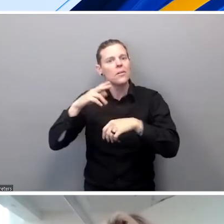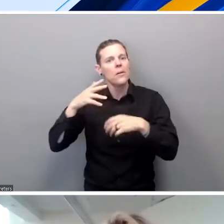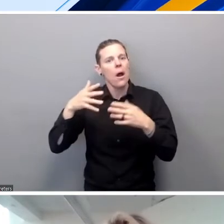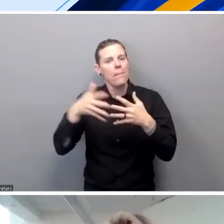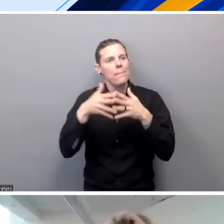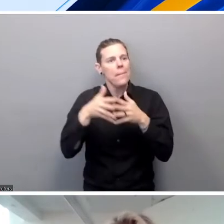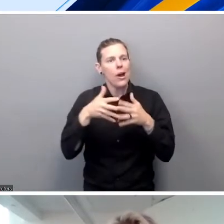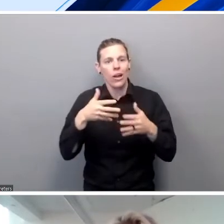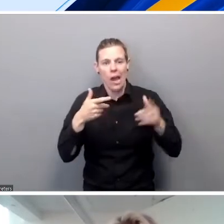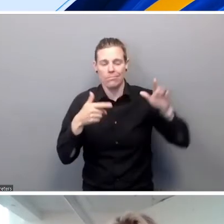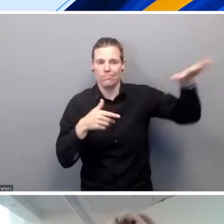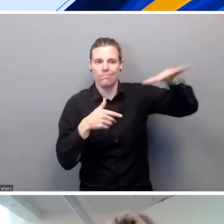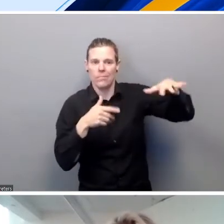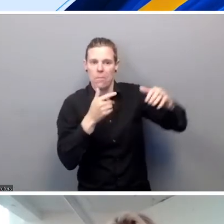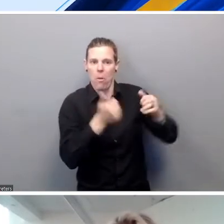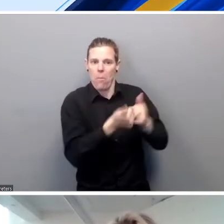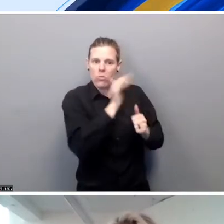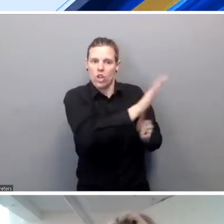those concert venues.